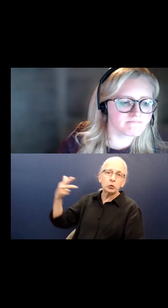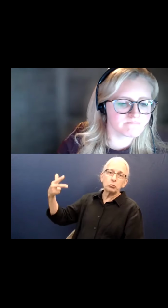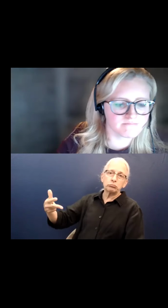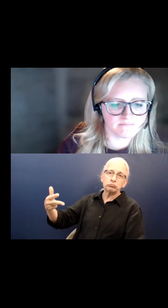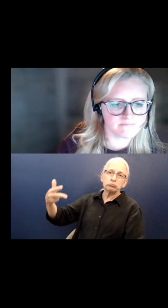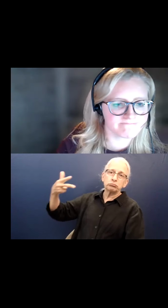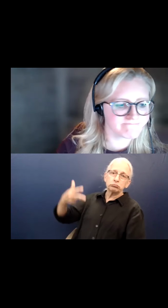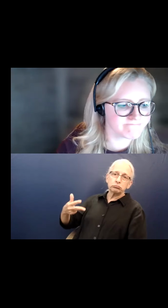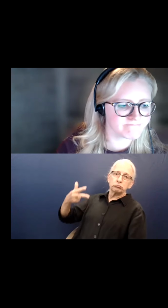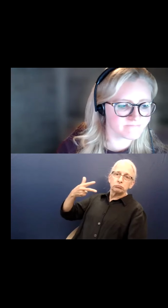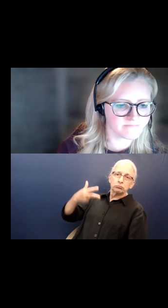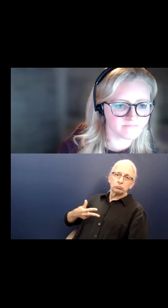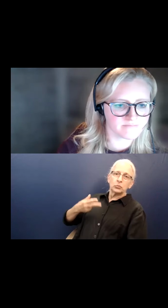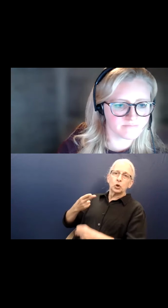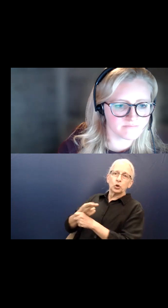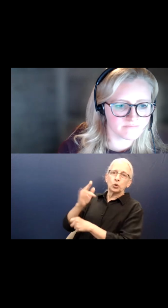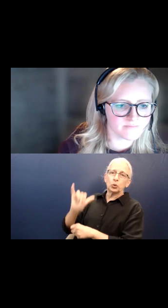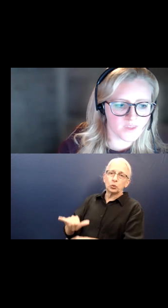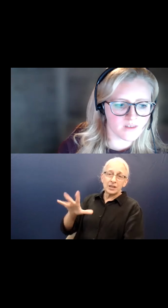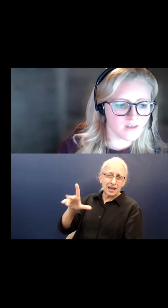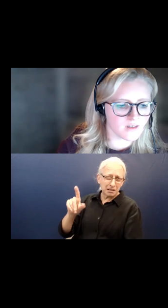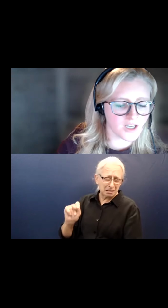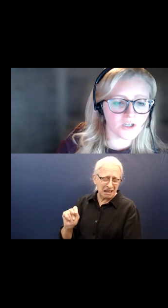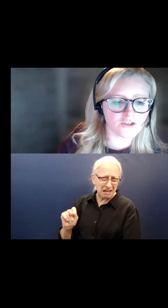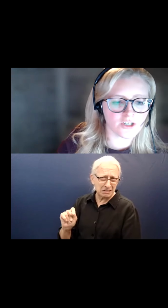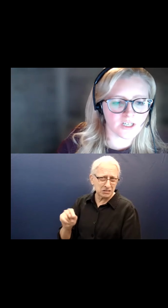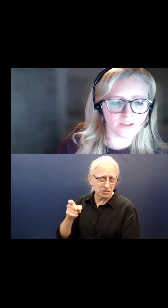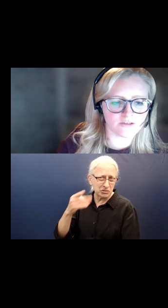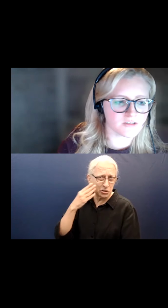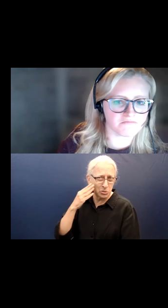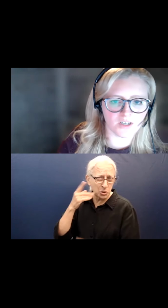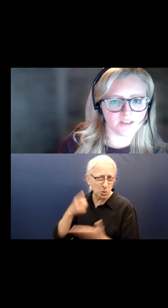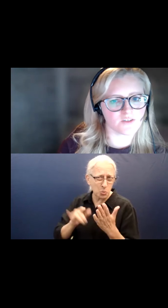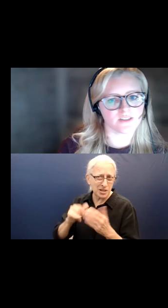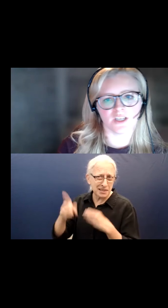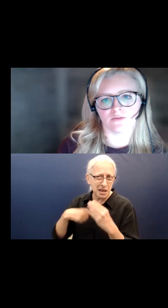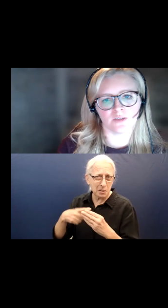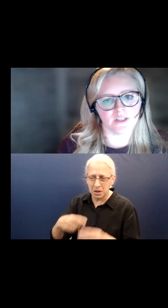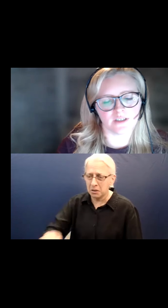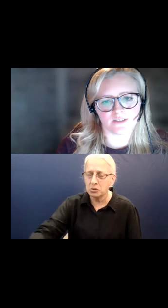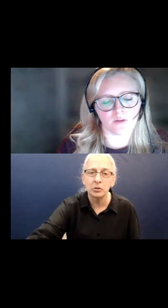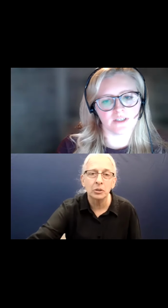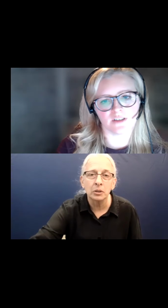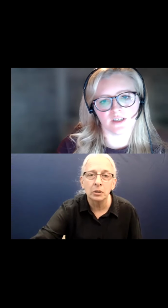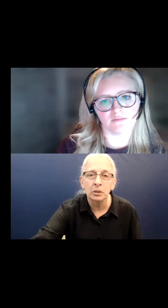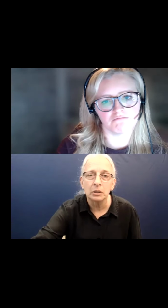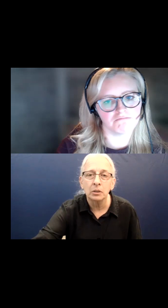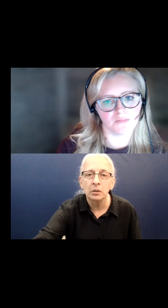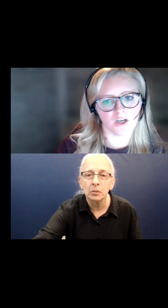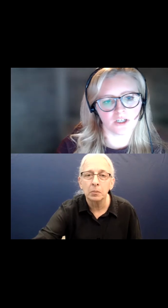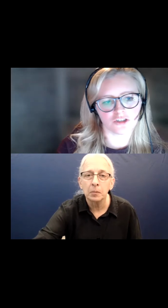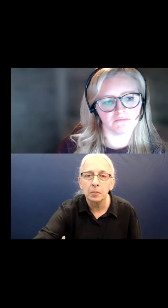Do you know what that could be about? I'm not sure. I would just, if the city of Redmond has comment on